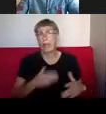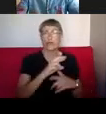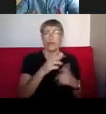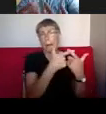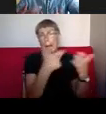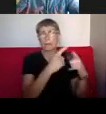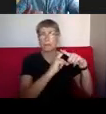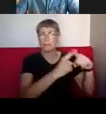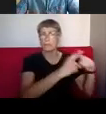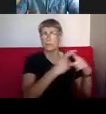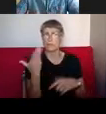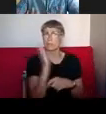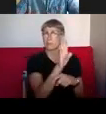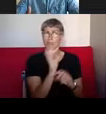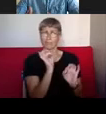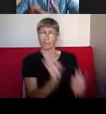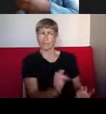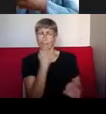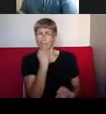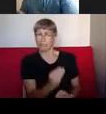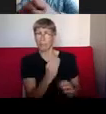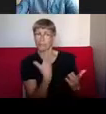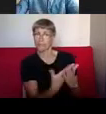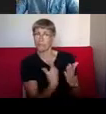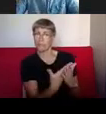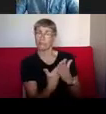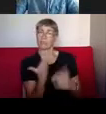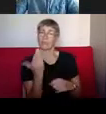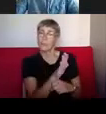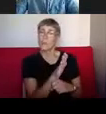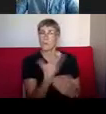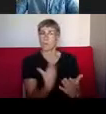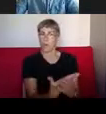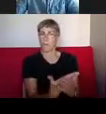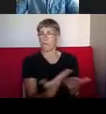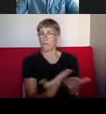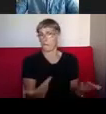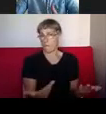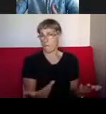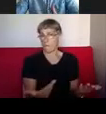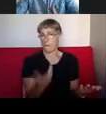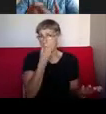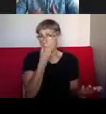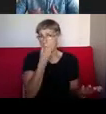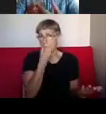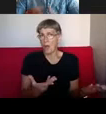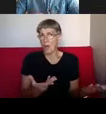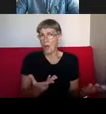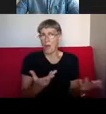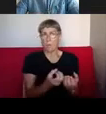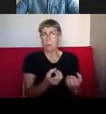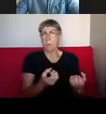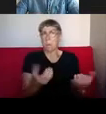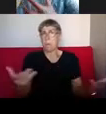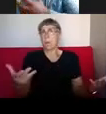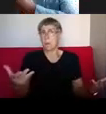impact and the benefits of inclusive methodologies, and if we are able to show this data, this information